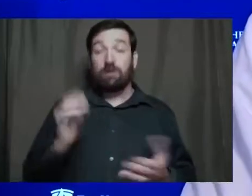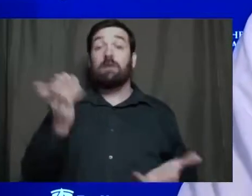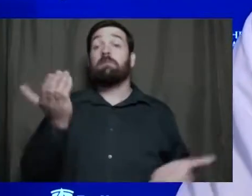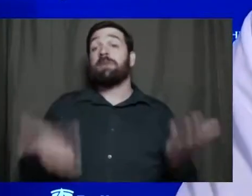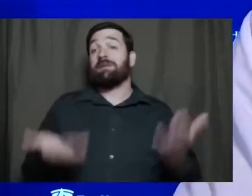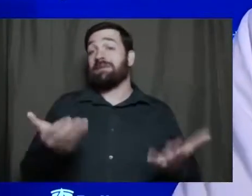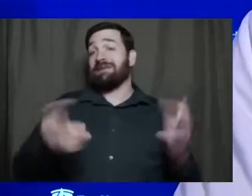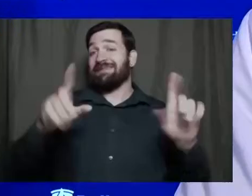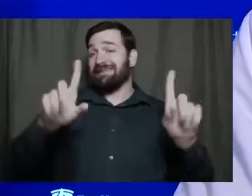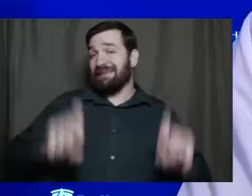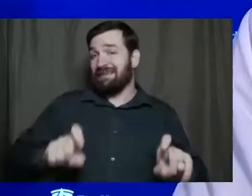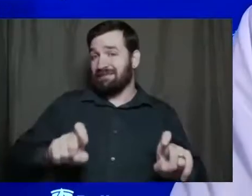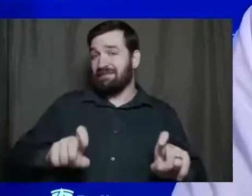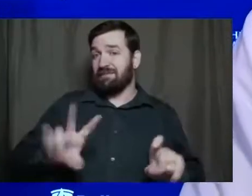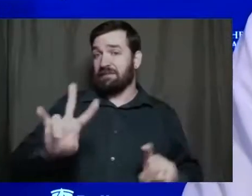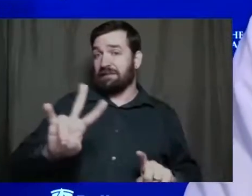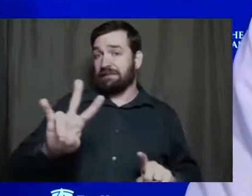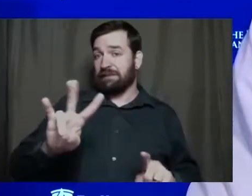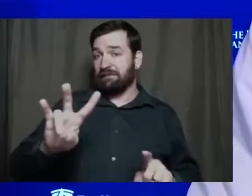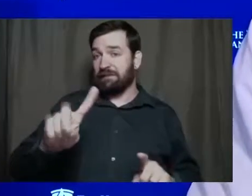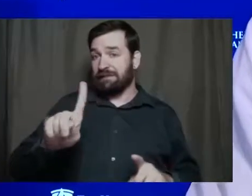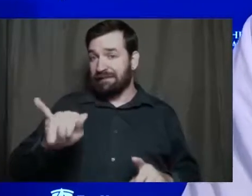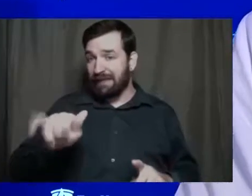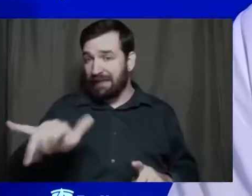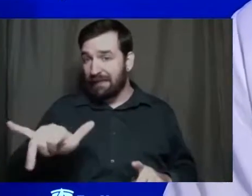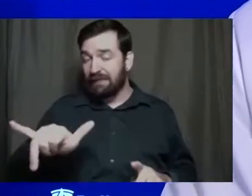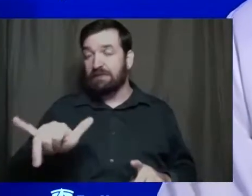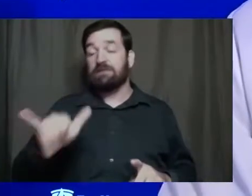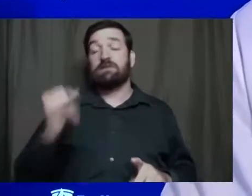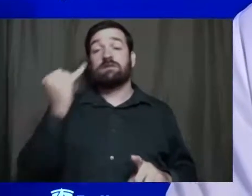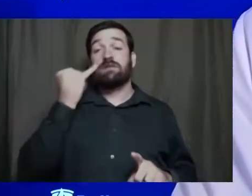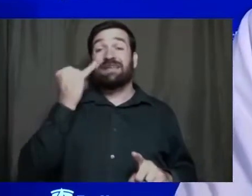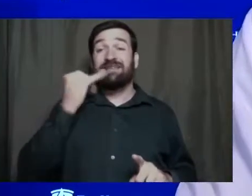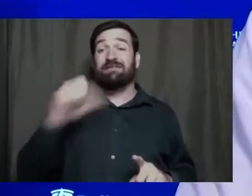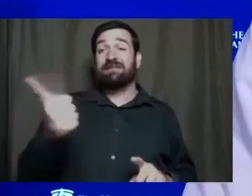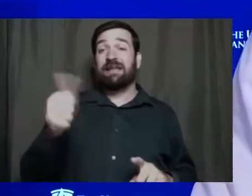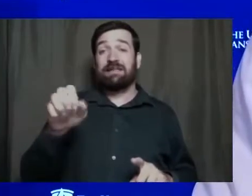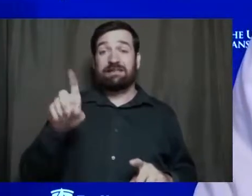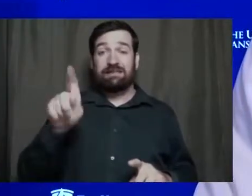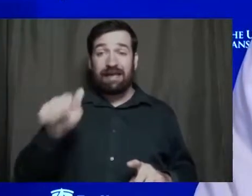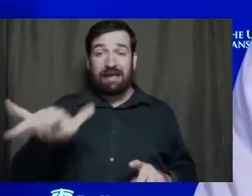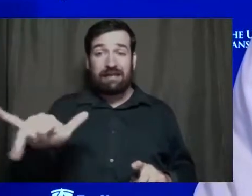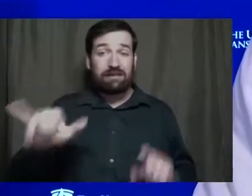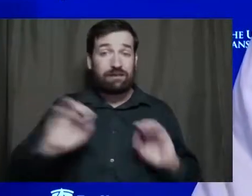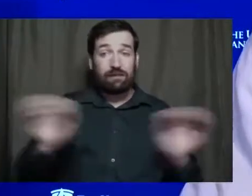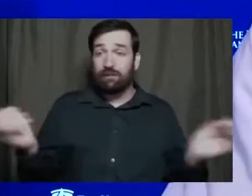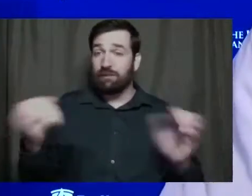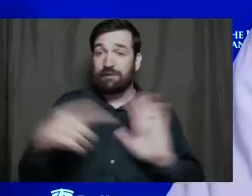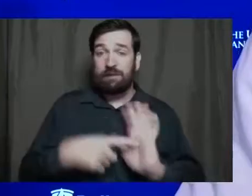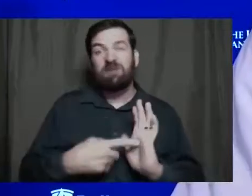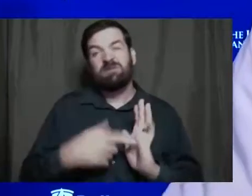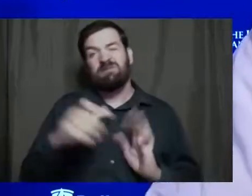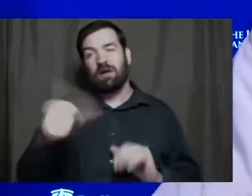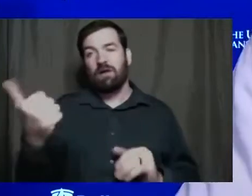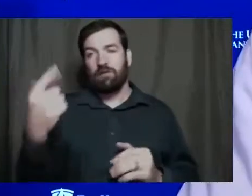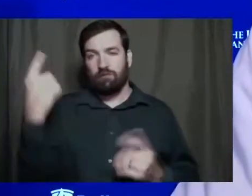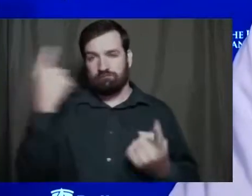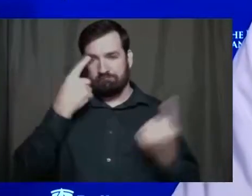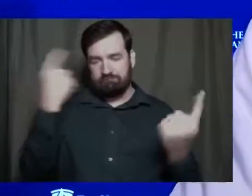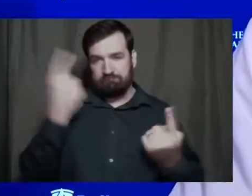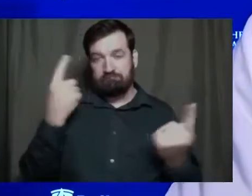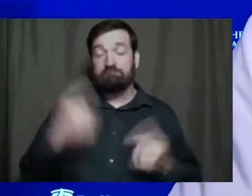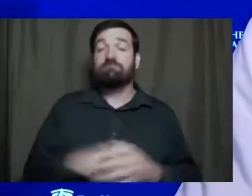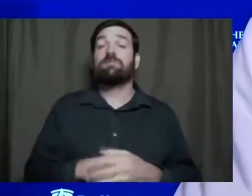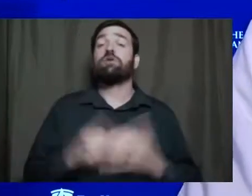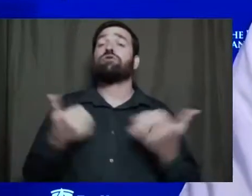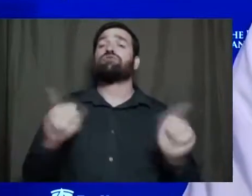days or come out of quarantine if you're 10 days without symptoms. So I think that is also, maybe being proactive and trying to find